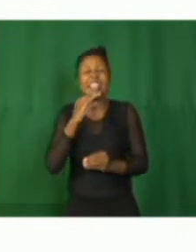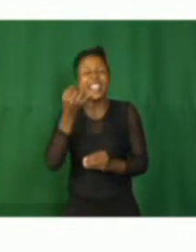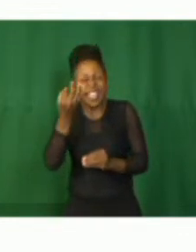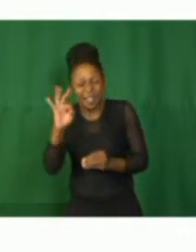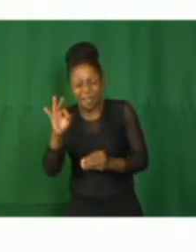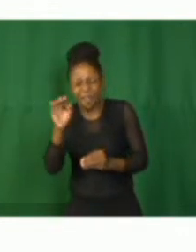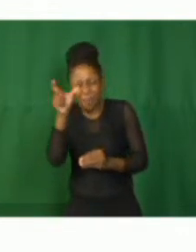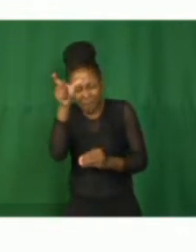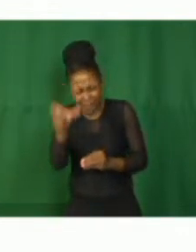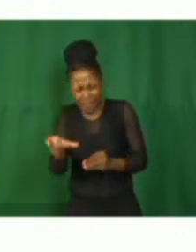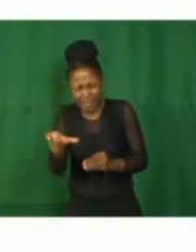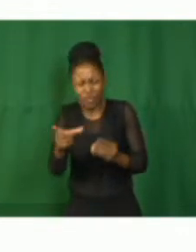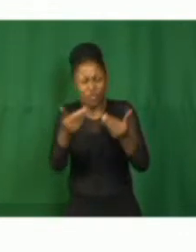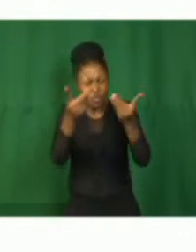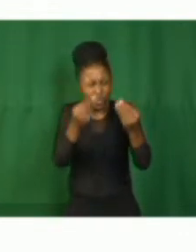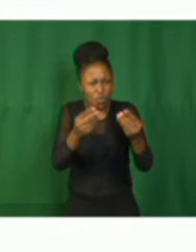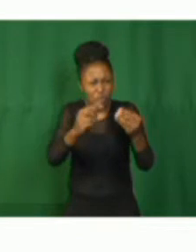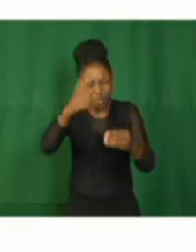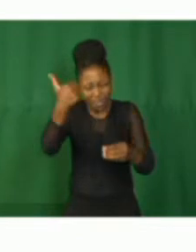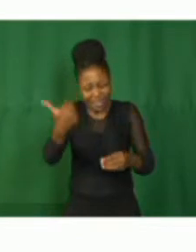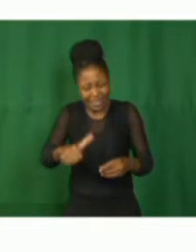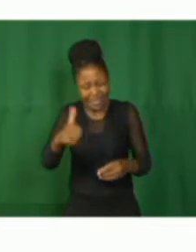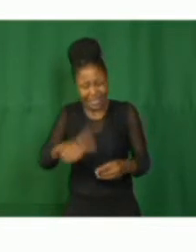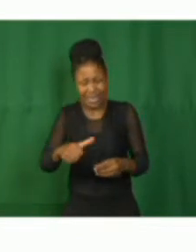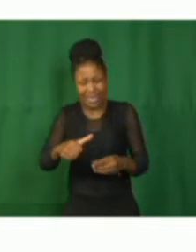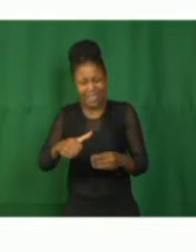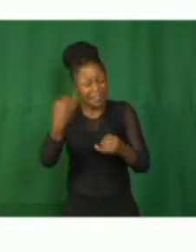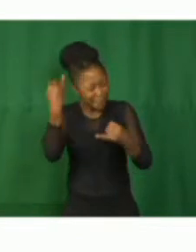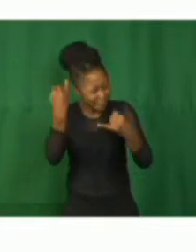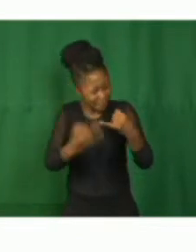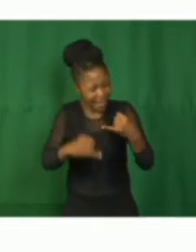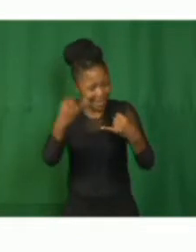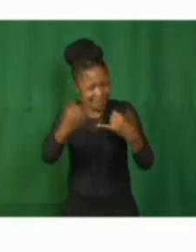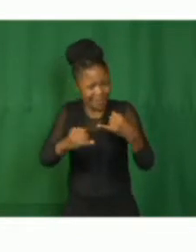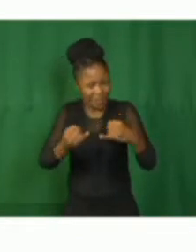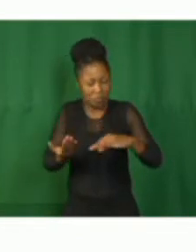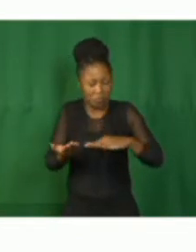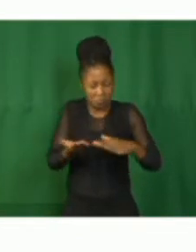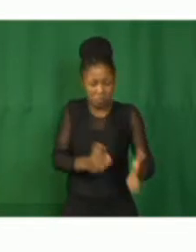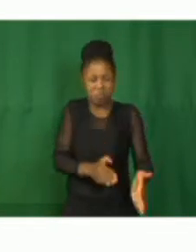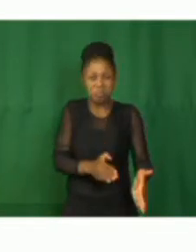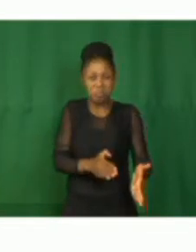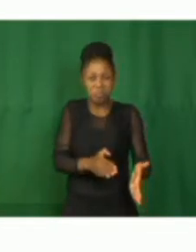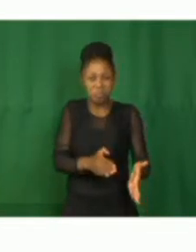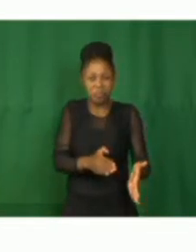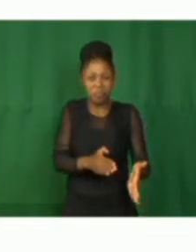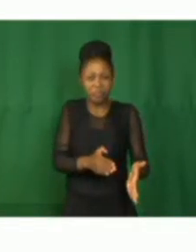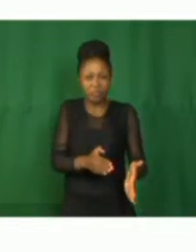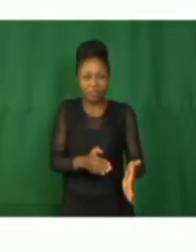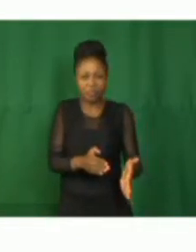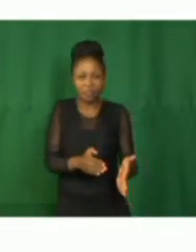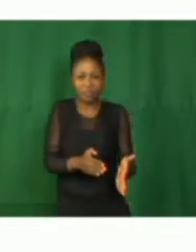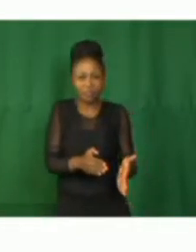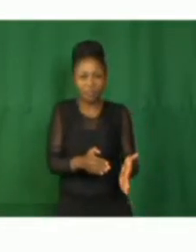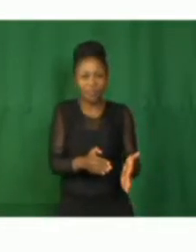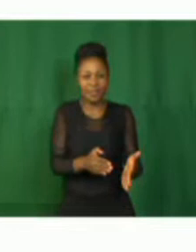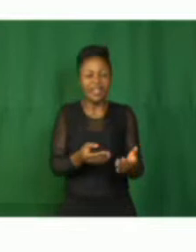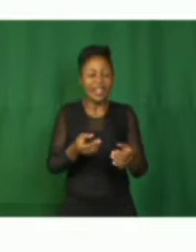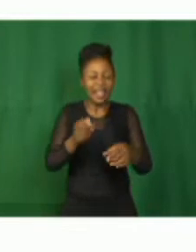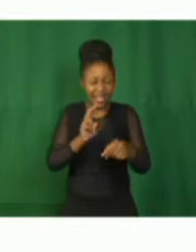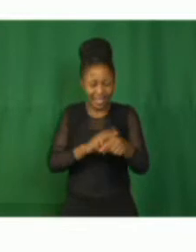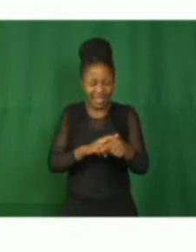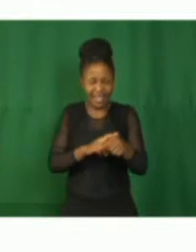death. Why do we say the consequence of sin is death? Now, it is